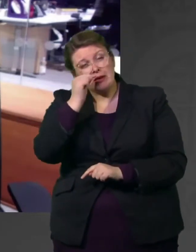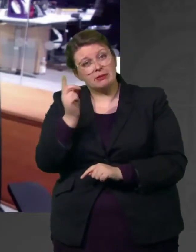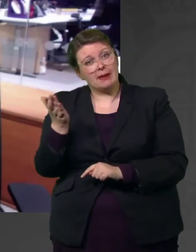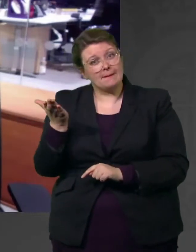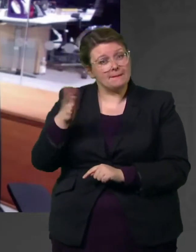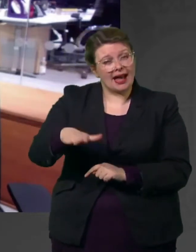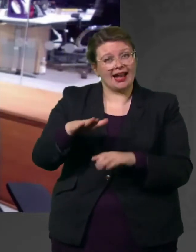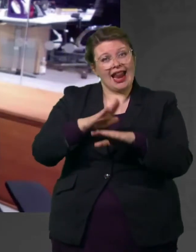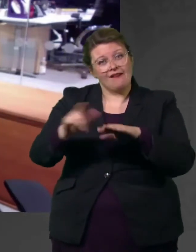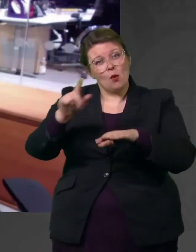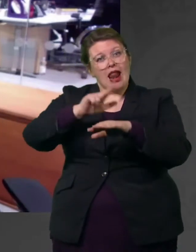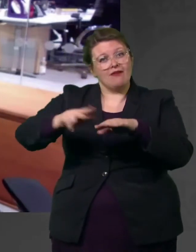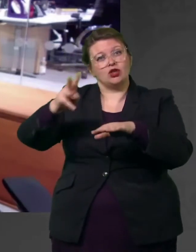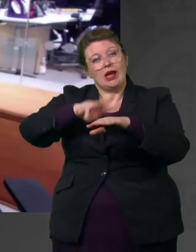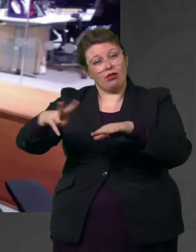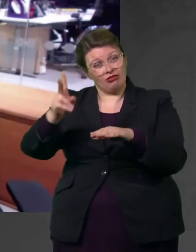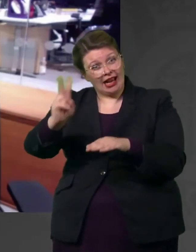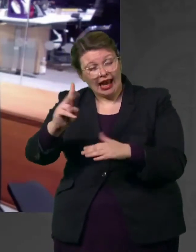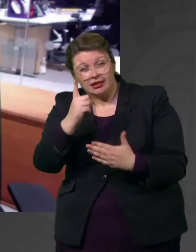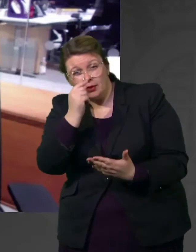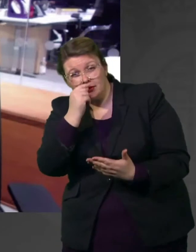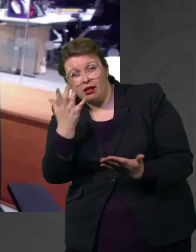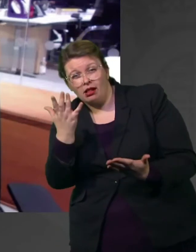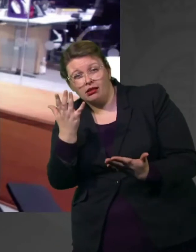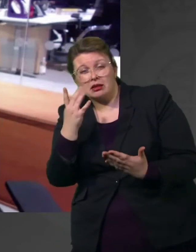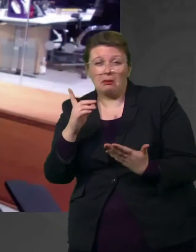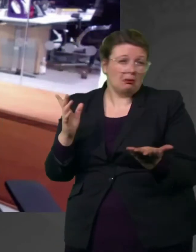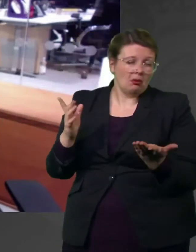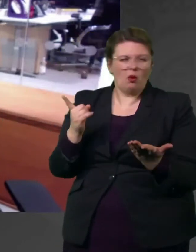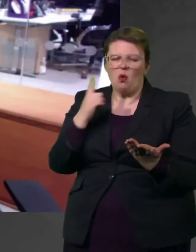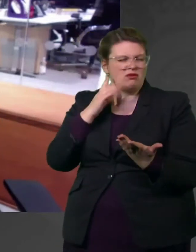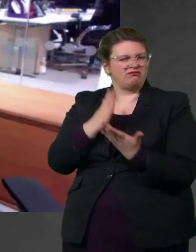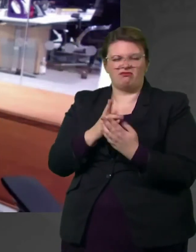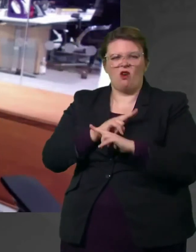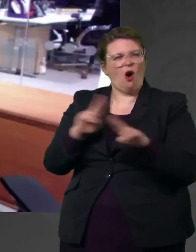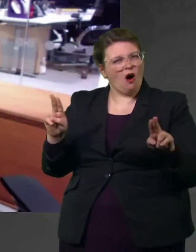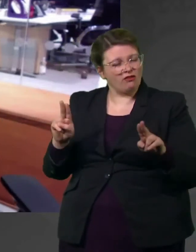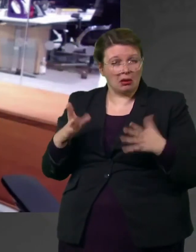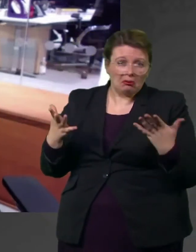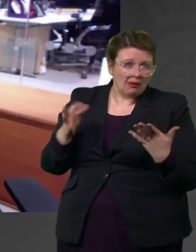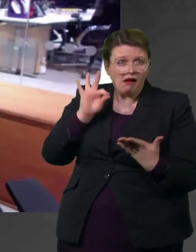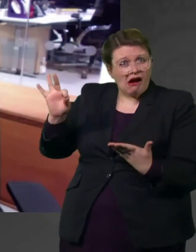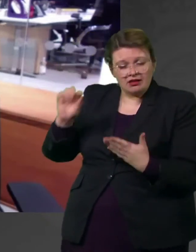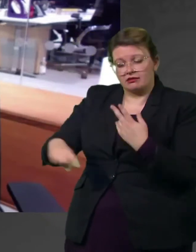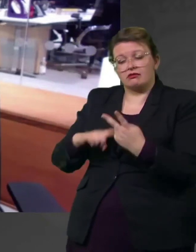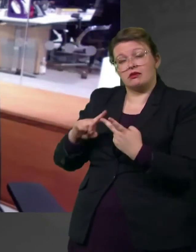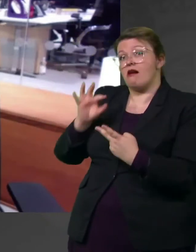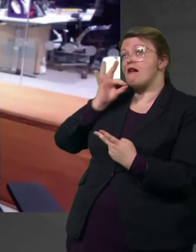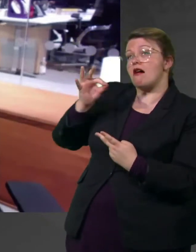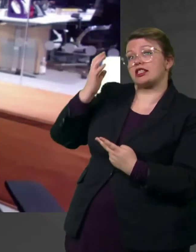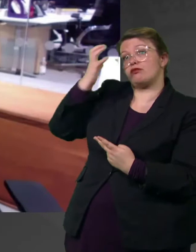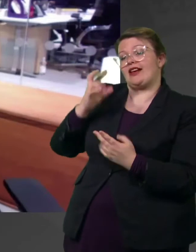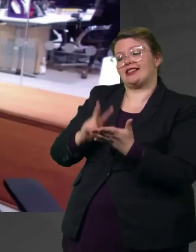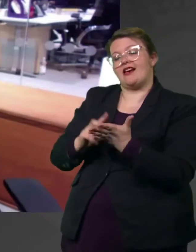going to happen? Or is that something that you want to avoid? And can I also ask JVT if we can have a bit more detail on